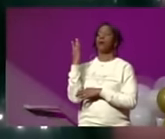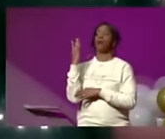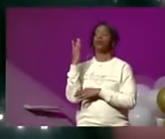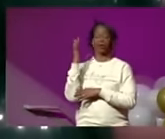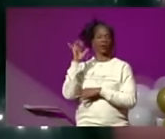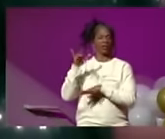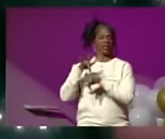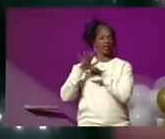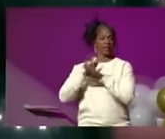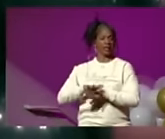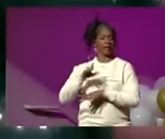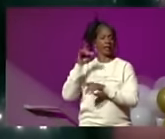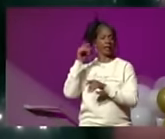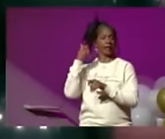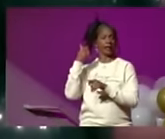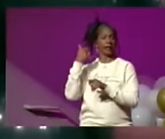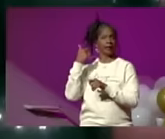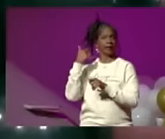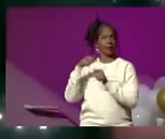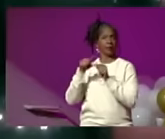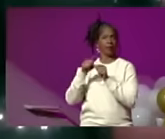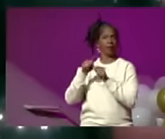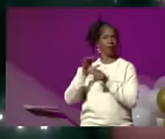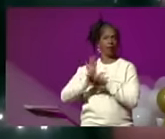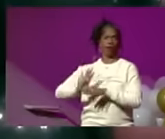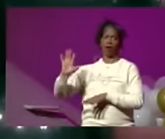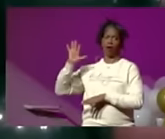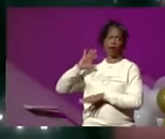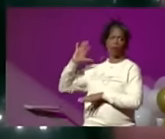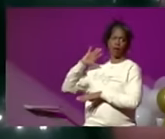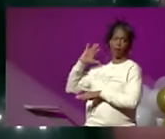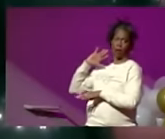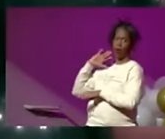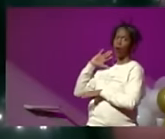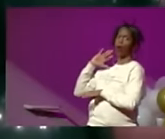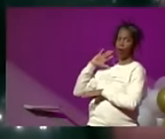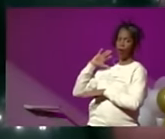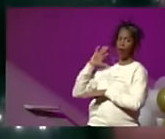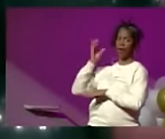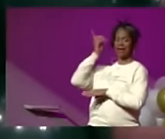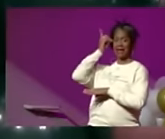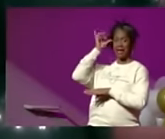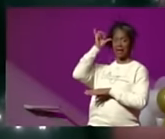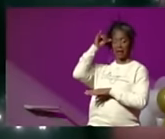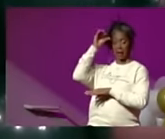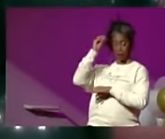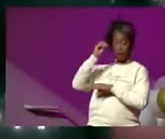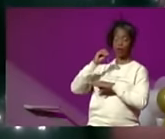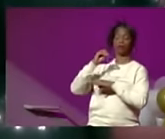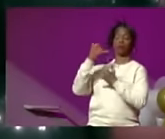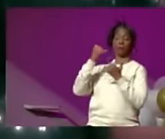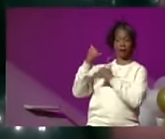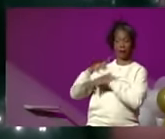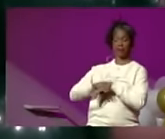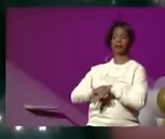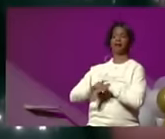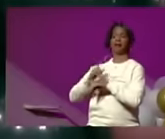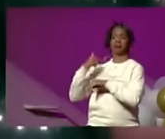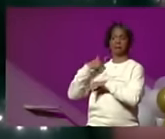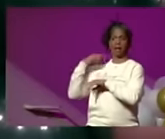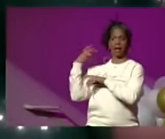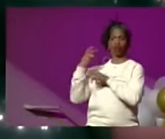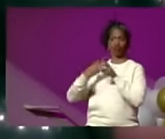and I had tickets. This is when we were playing at Texas Stadium, and so I was going to the game at Texas Stadium only to get in